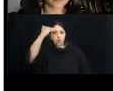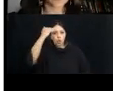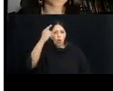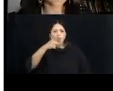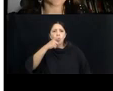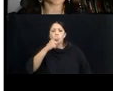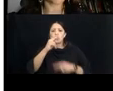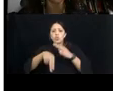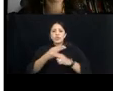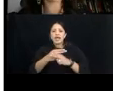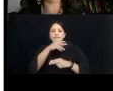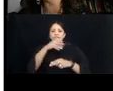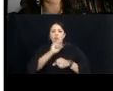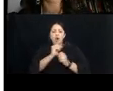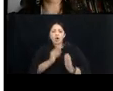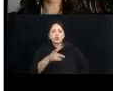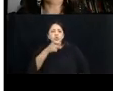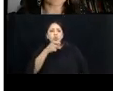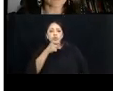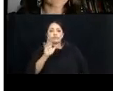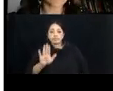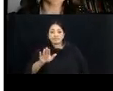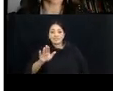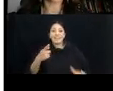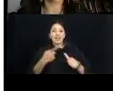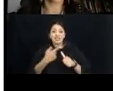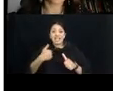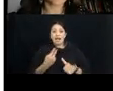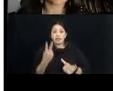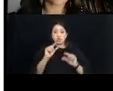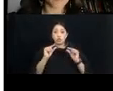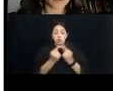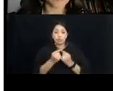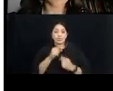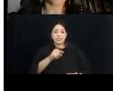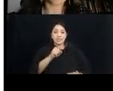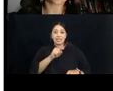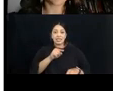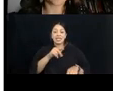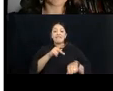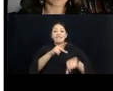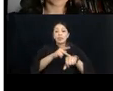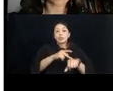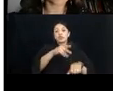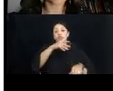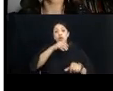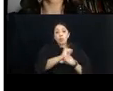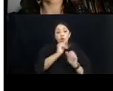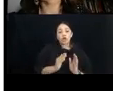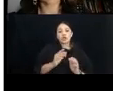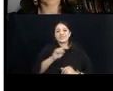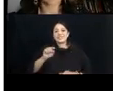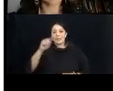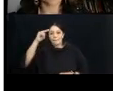agriculture community. First, we have two groups that come together, the Filipino farm workers and the Mexican American farm workers, that